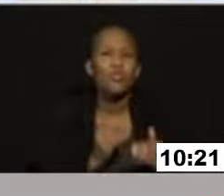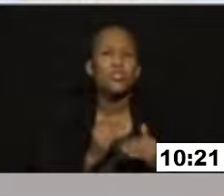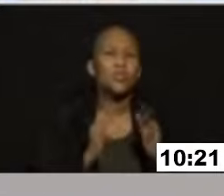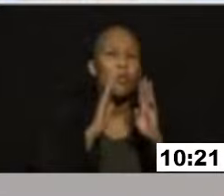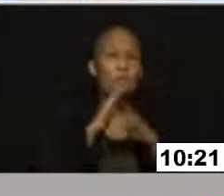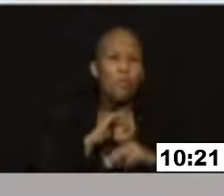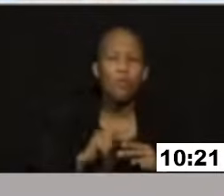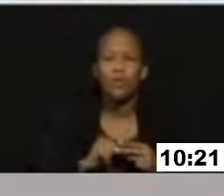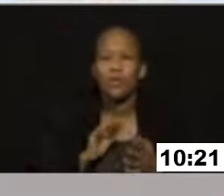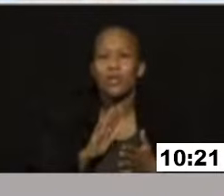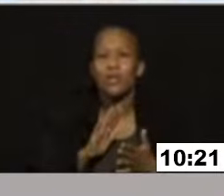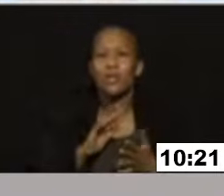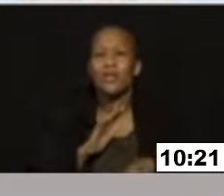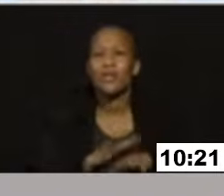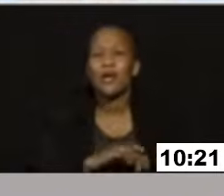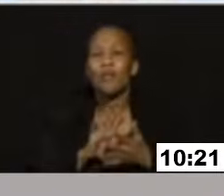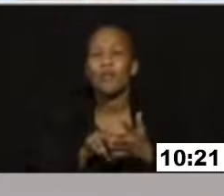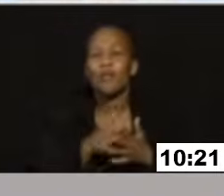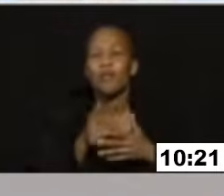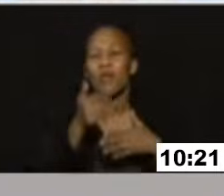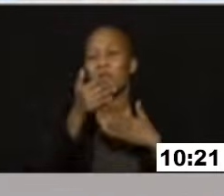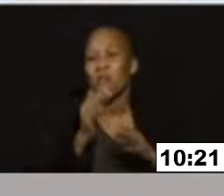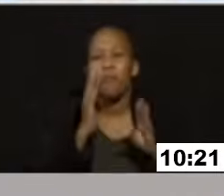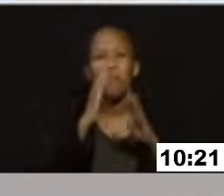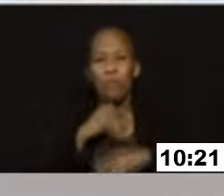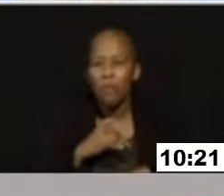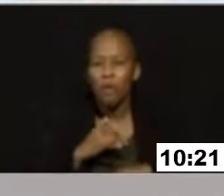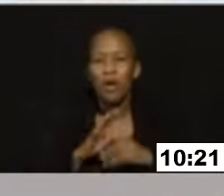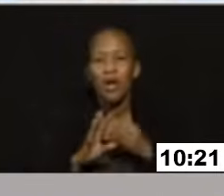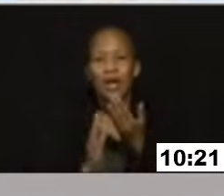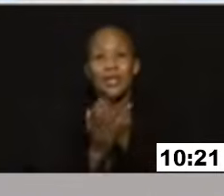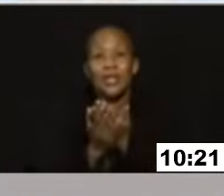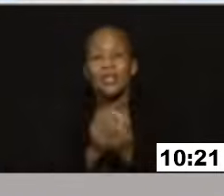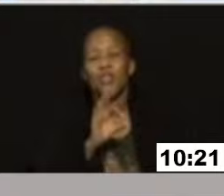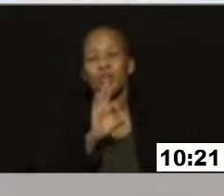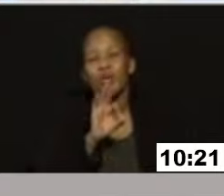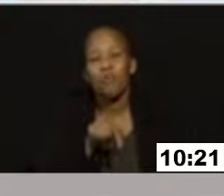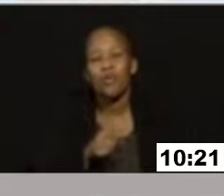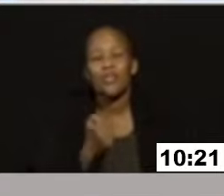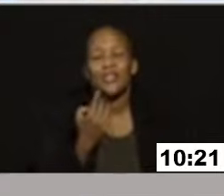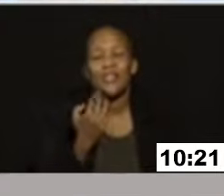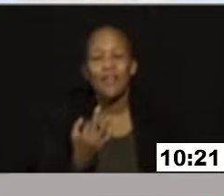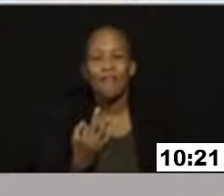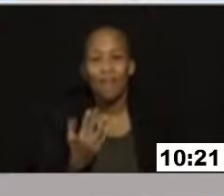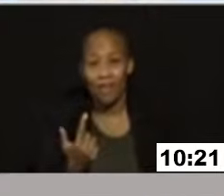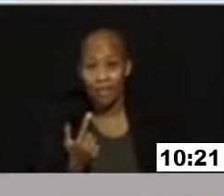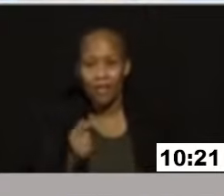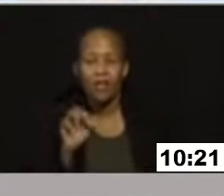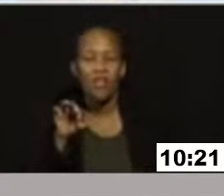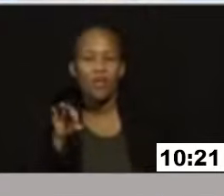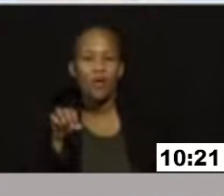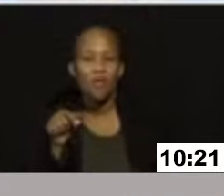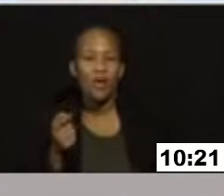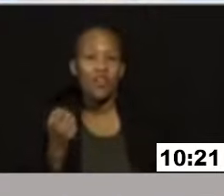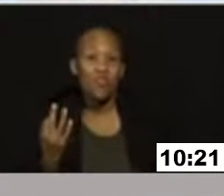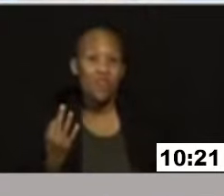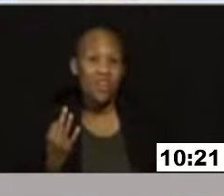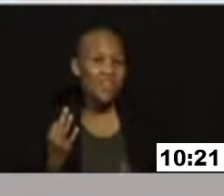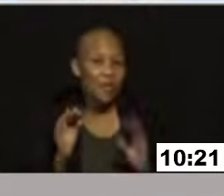timeframes attaching to Rule 3.7 and Rule 8.3. But out of abundance